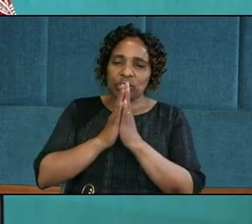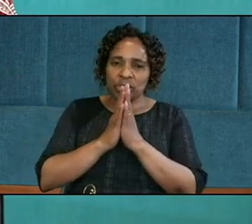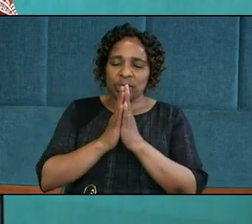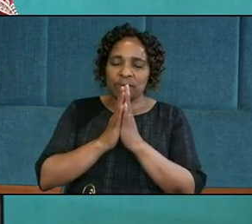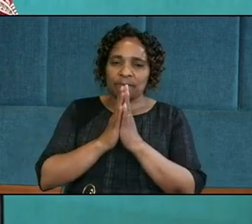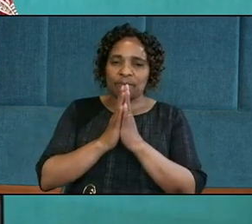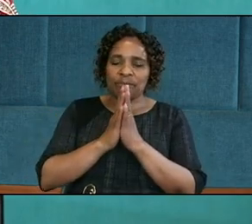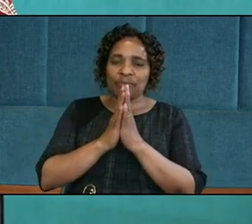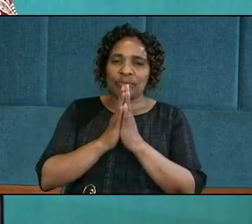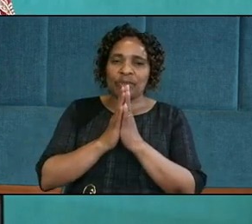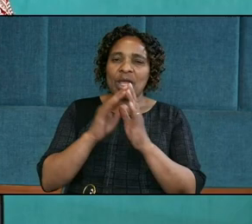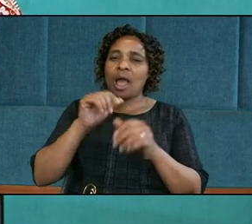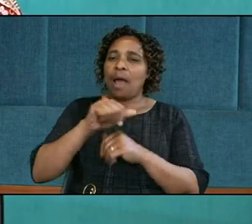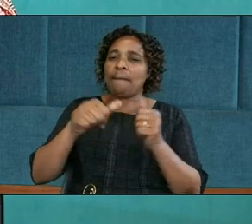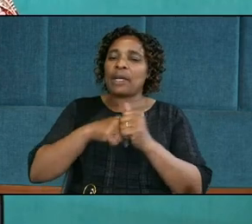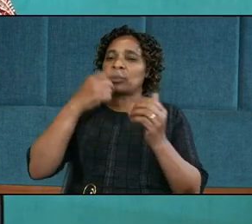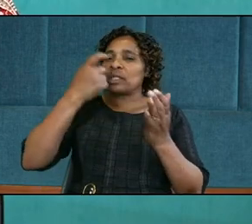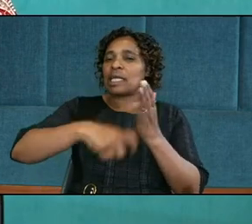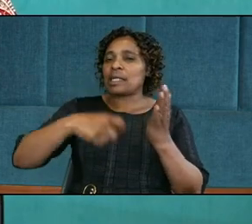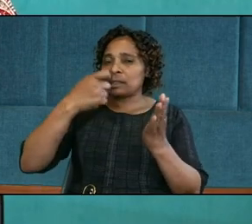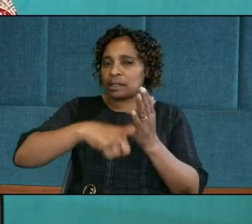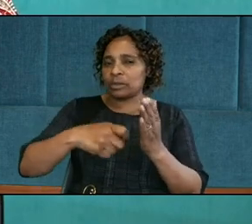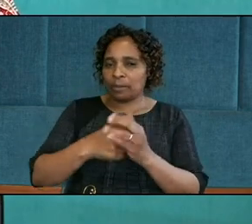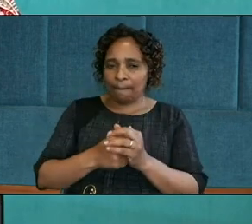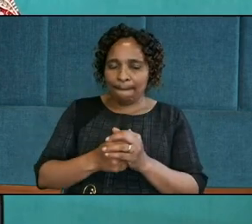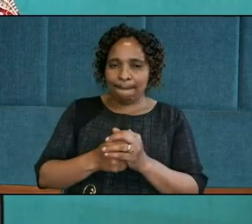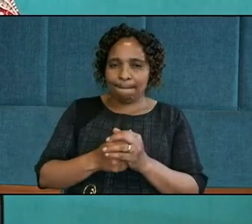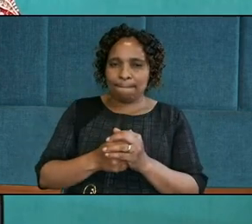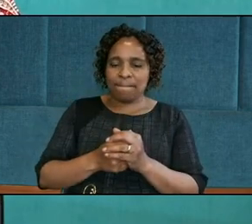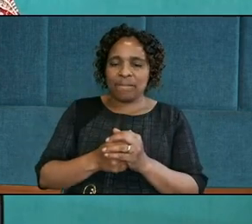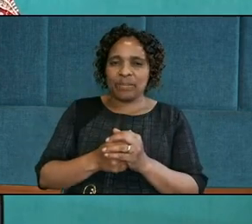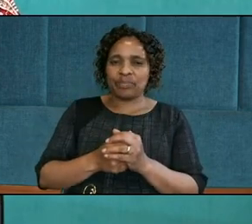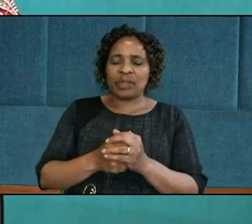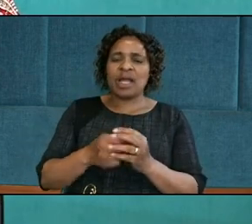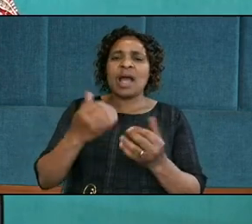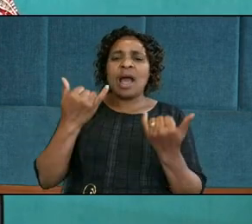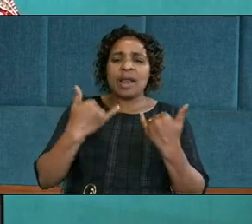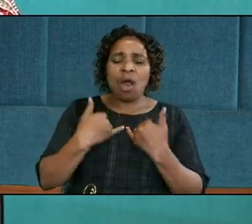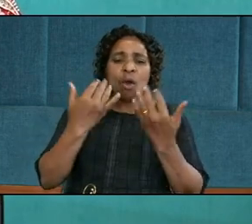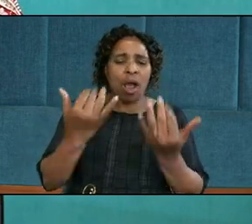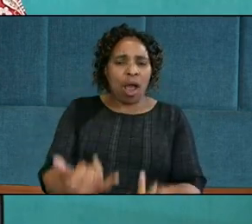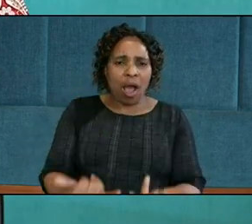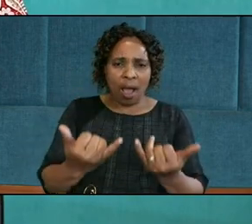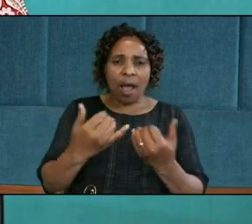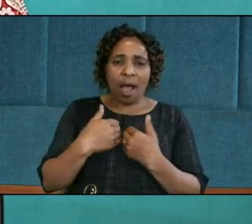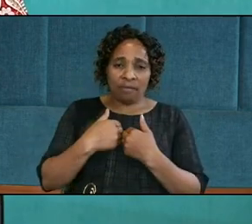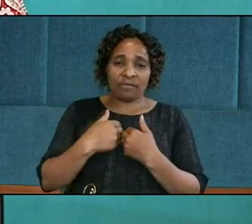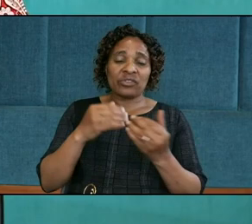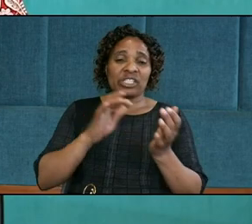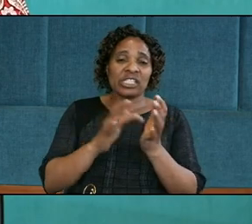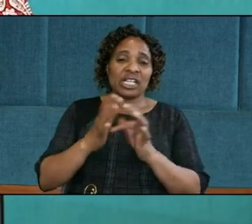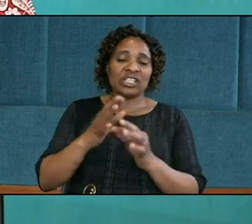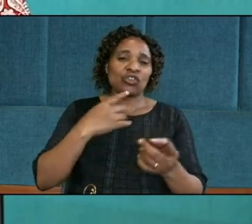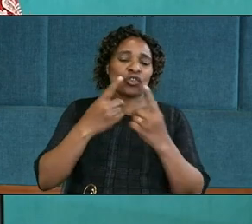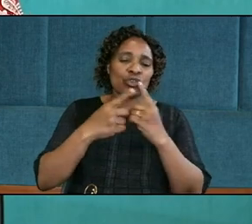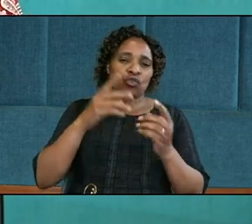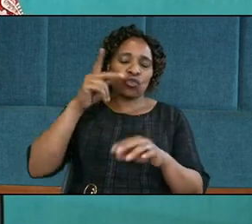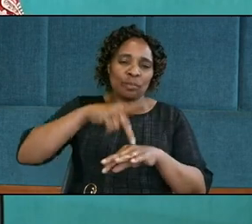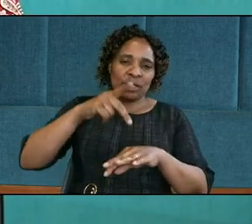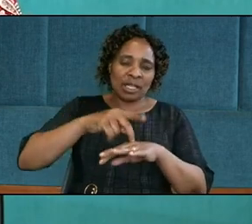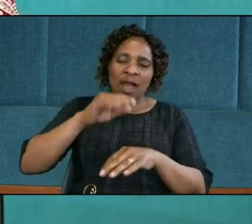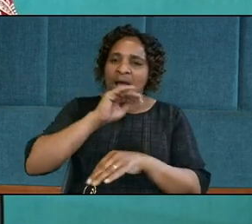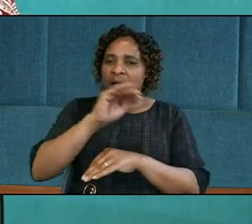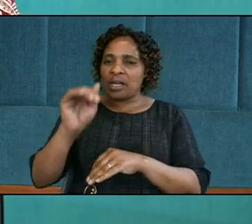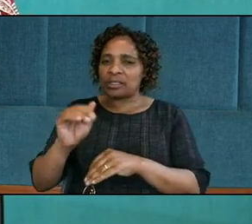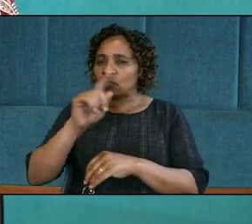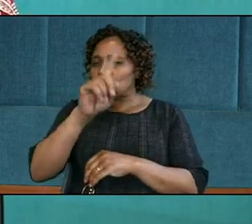story about taxation, you know, here you have Jesus talking to Peter, and he asks him a